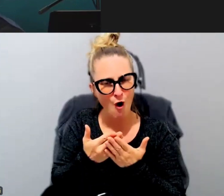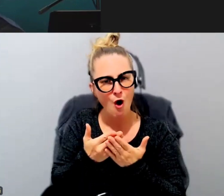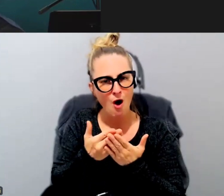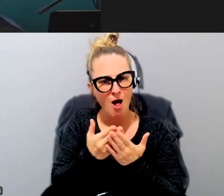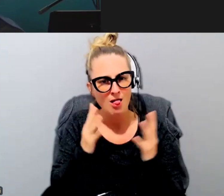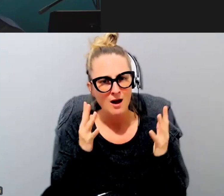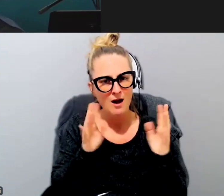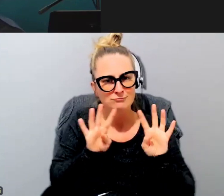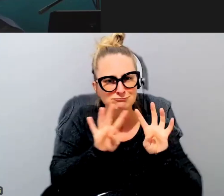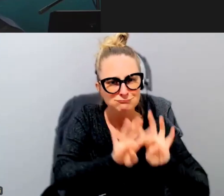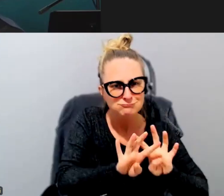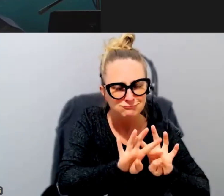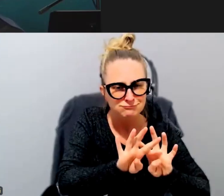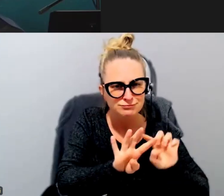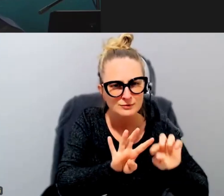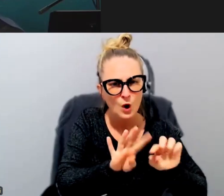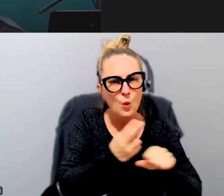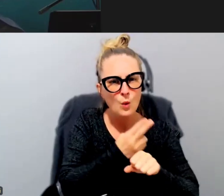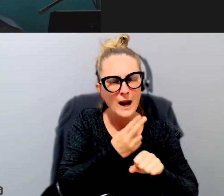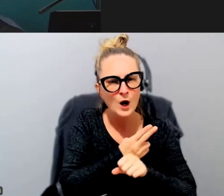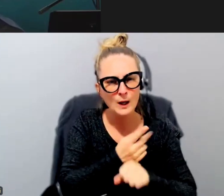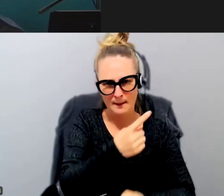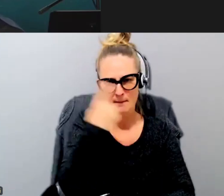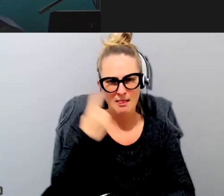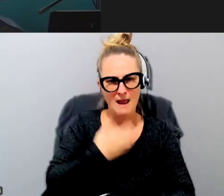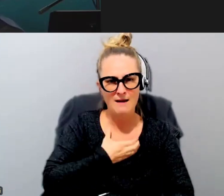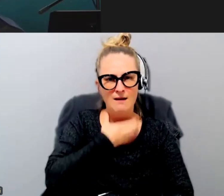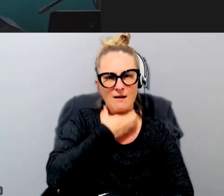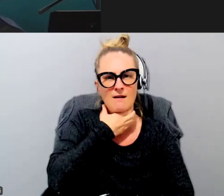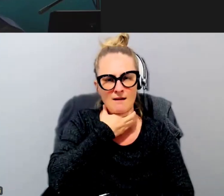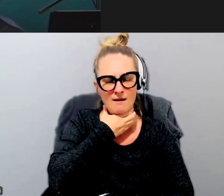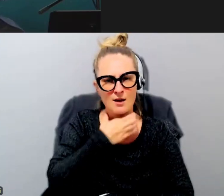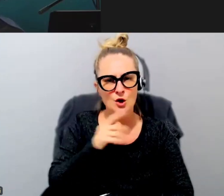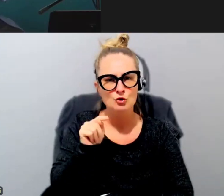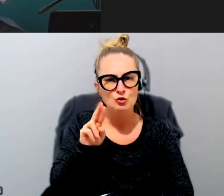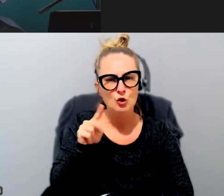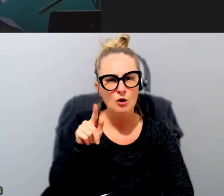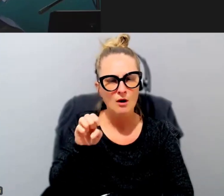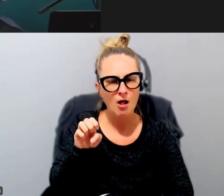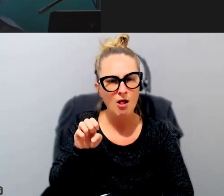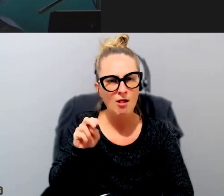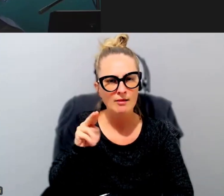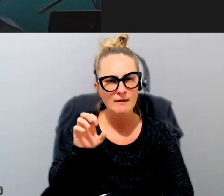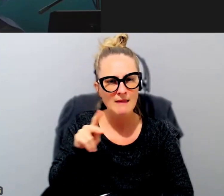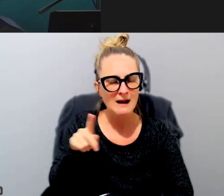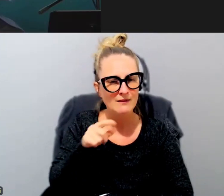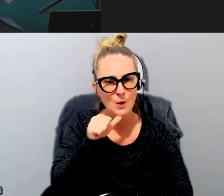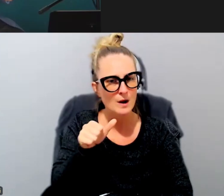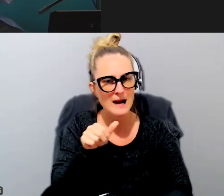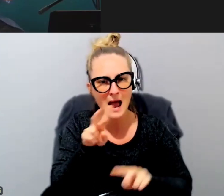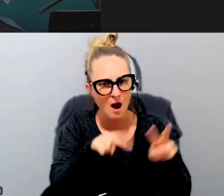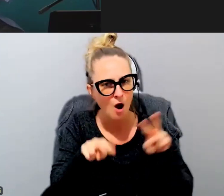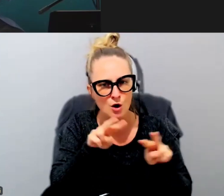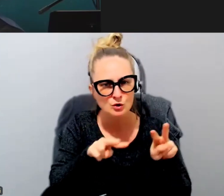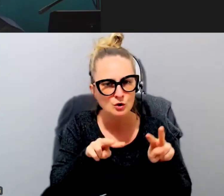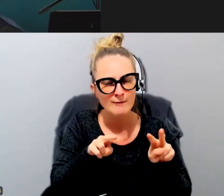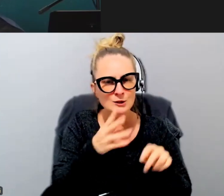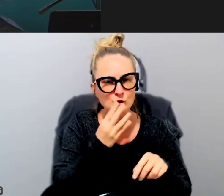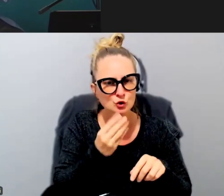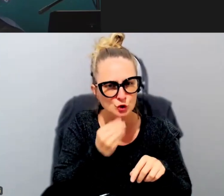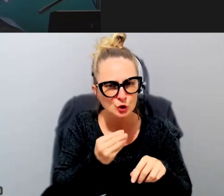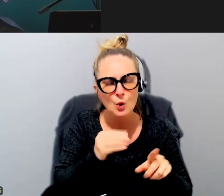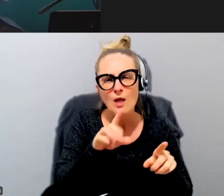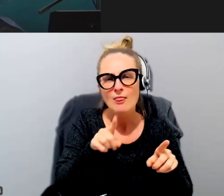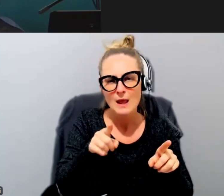like black turtlenecks, like in the 30s. They were not observant Jews. They were Bundists, which was the Jewish